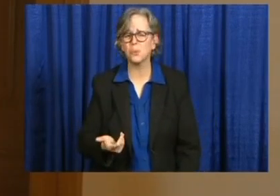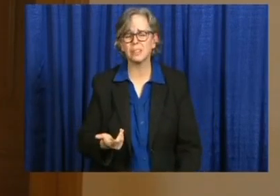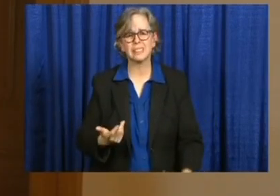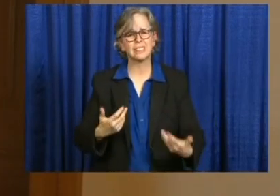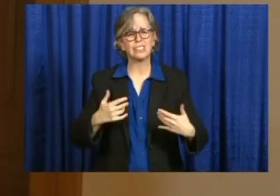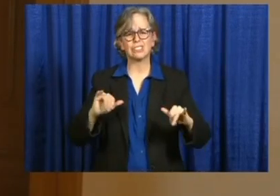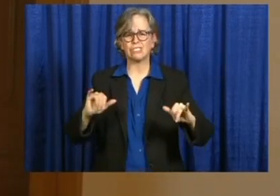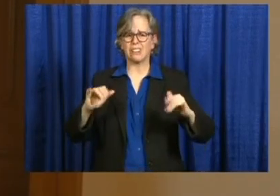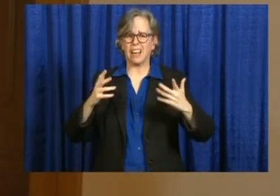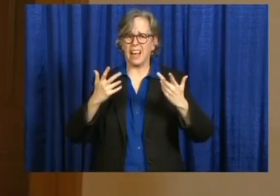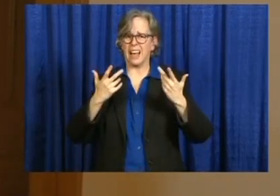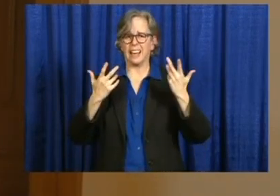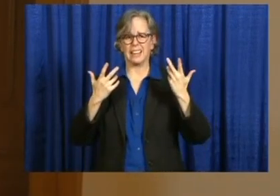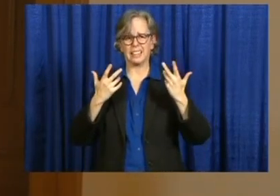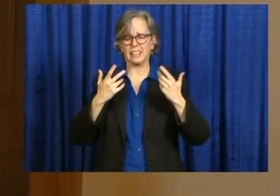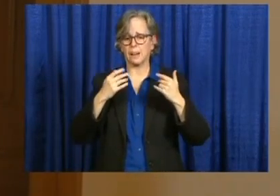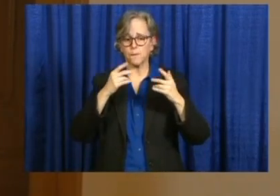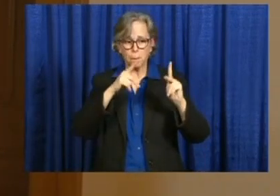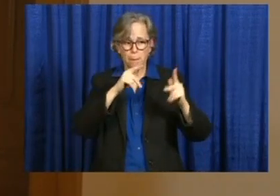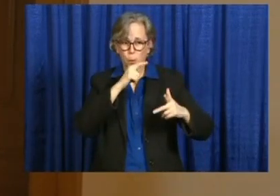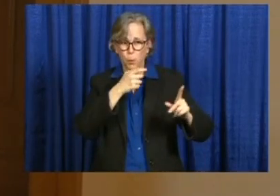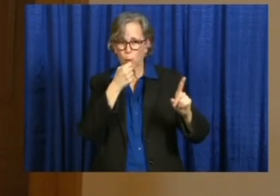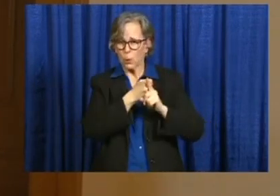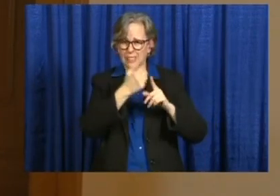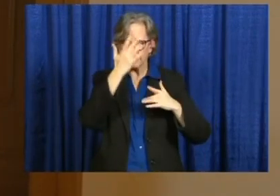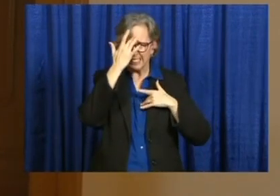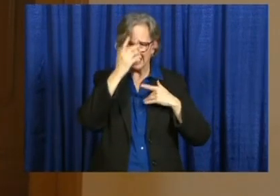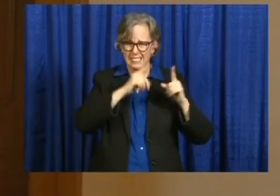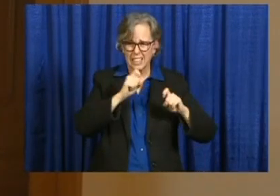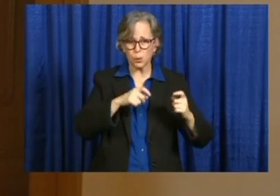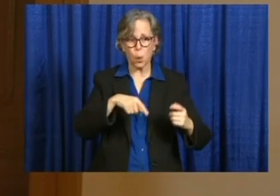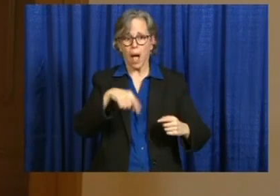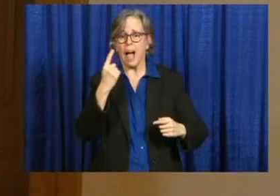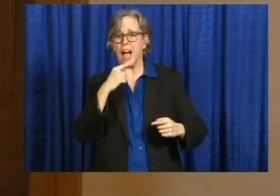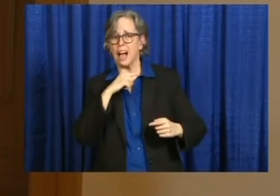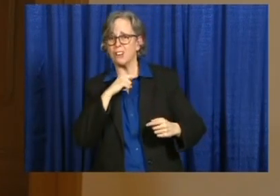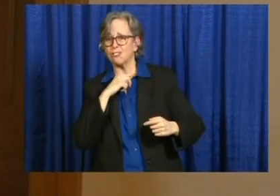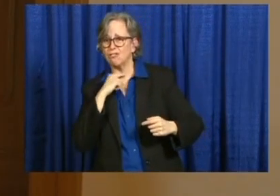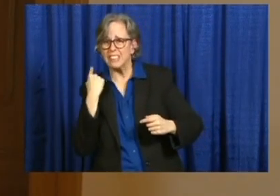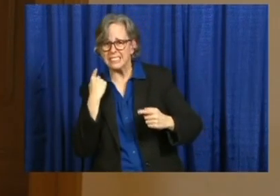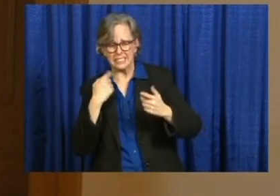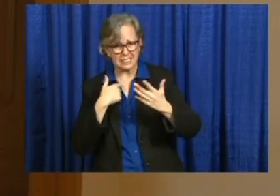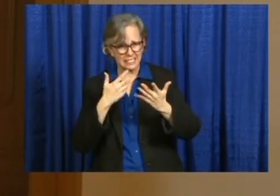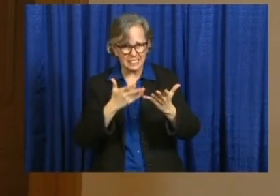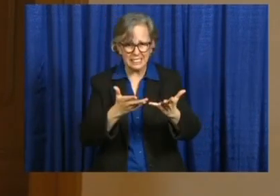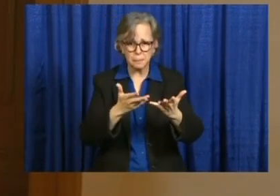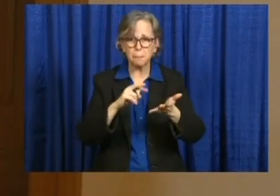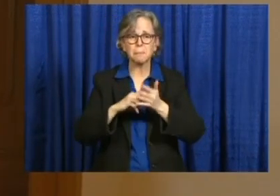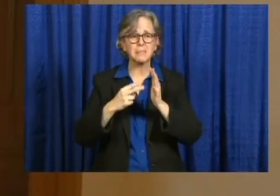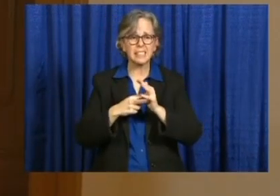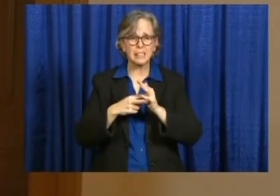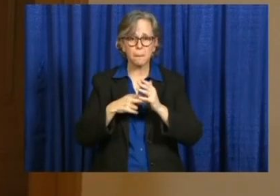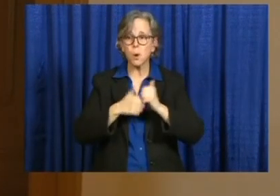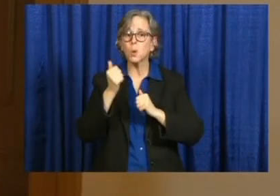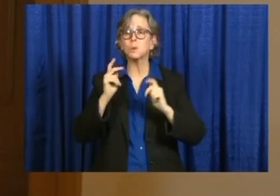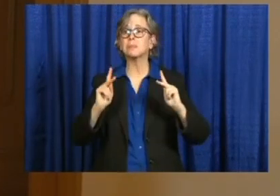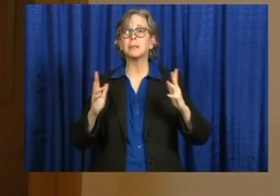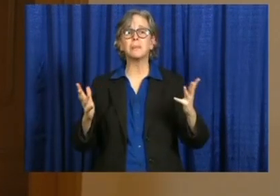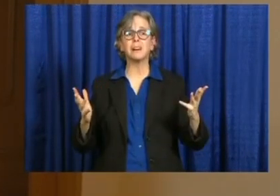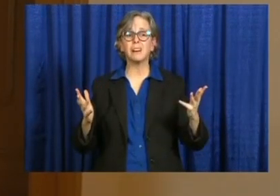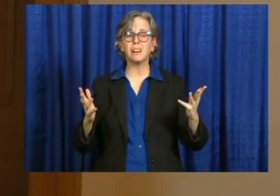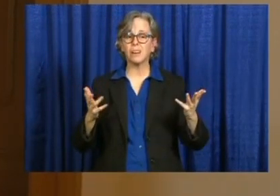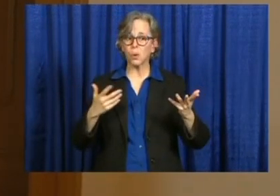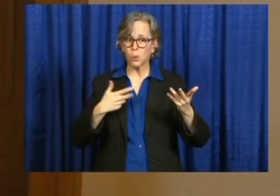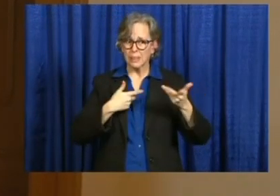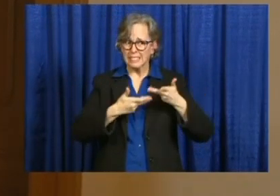risk. That means a lot of us, most of us actually, are working with our doctors, hearing that clinically we sound like we have